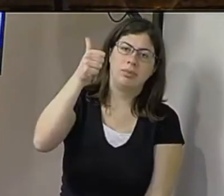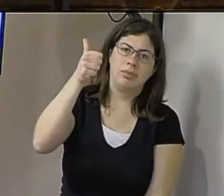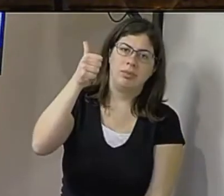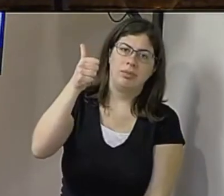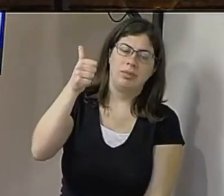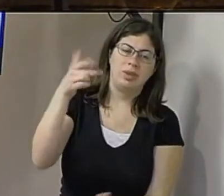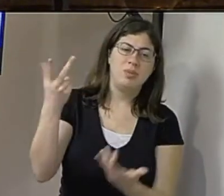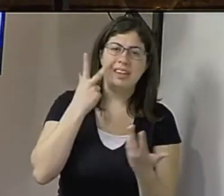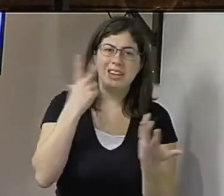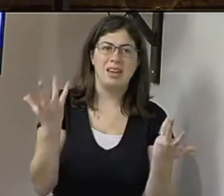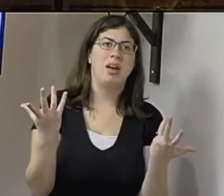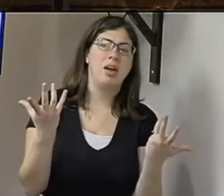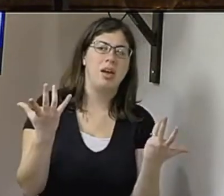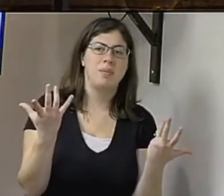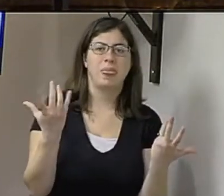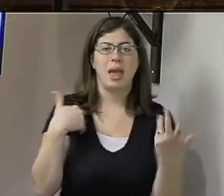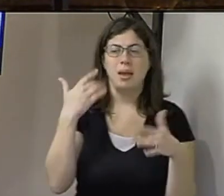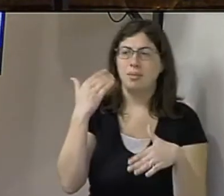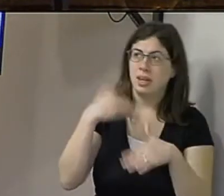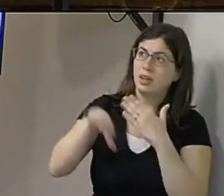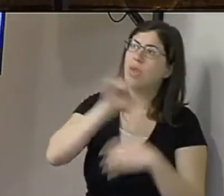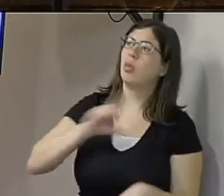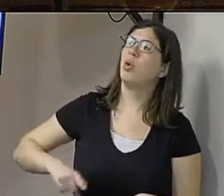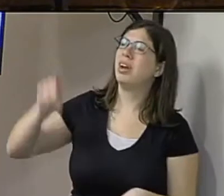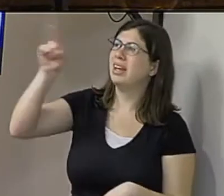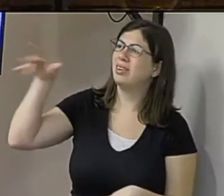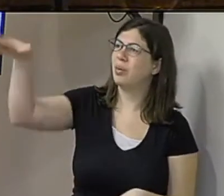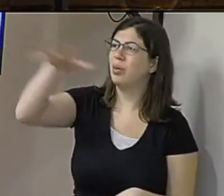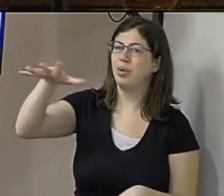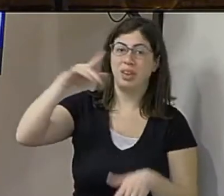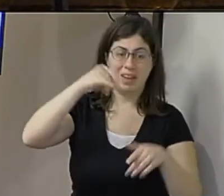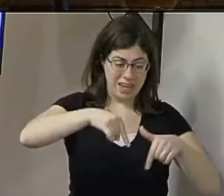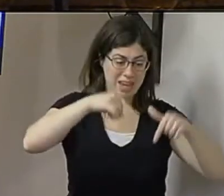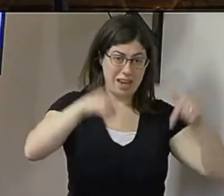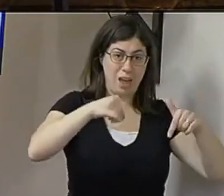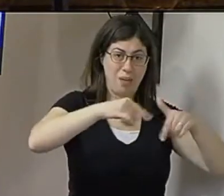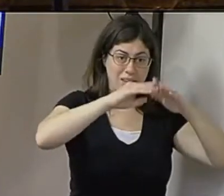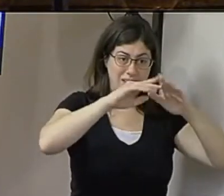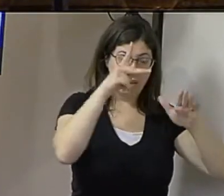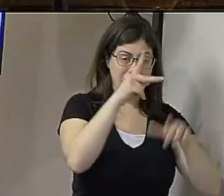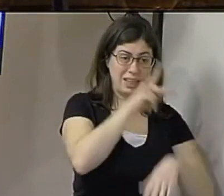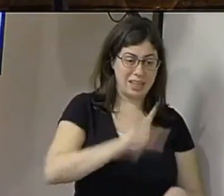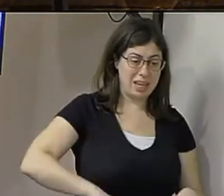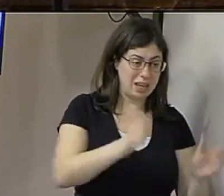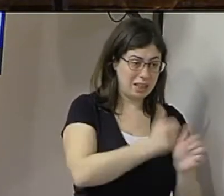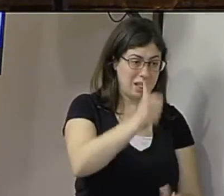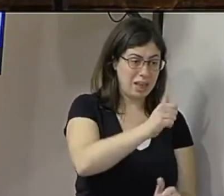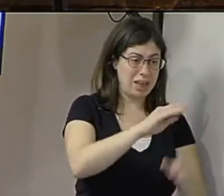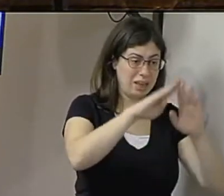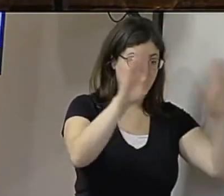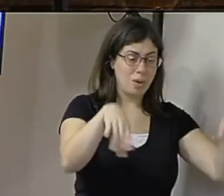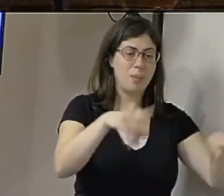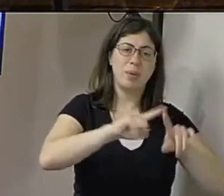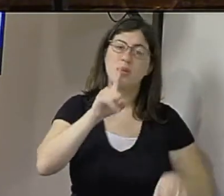about, like, you know, I'm going to enter into the Lord's courts, right? They're in the court of the King of Kings, but whose court are they really in? They're in the